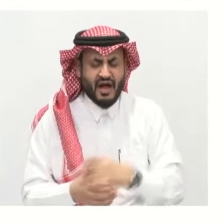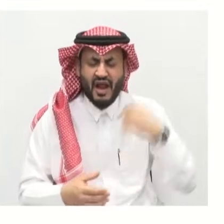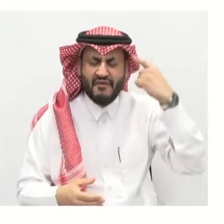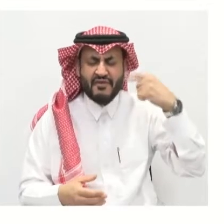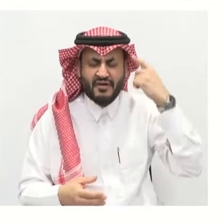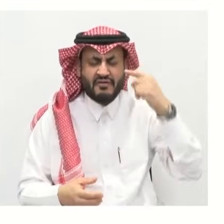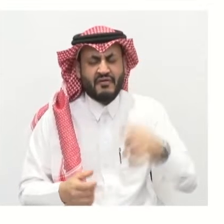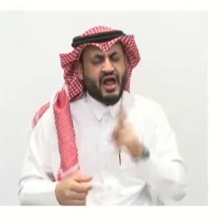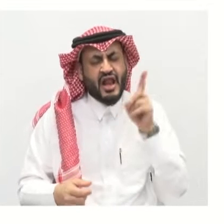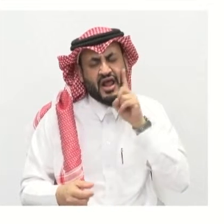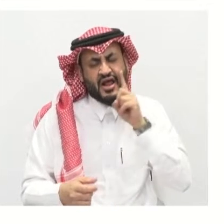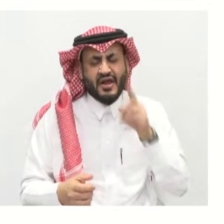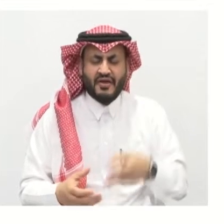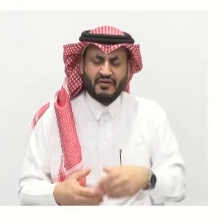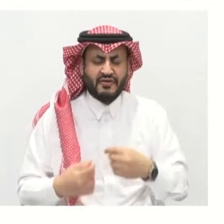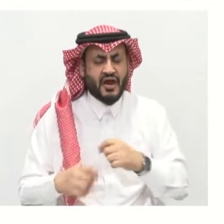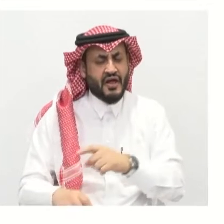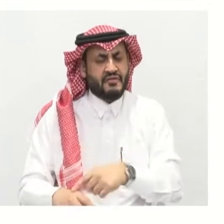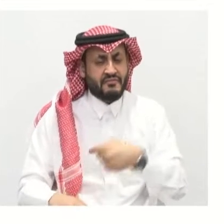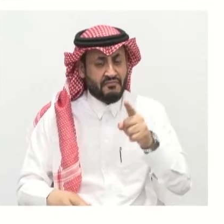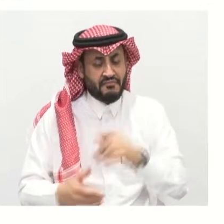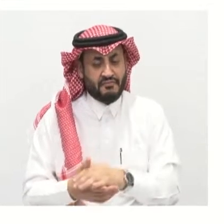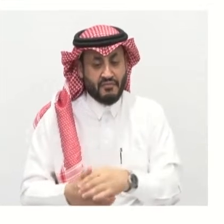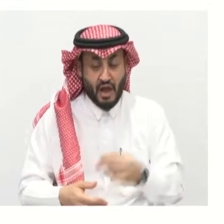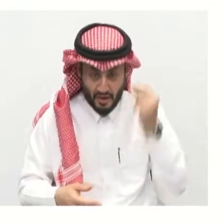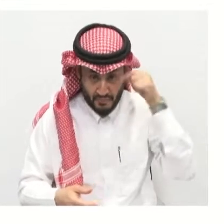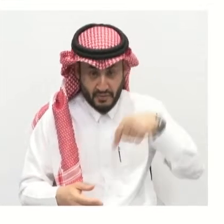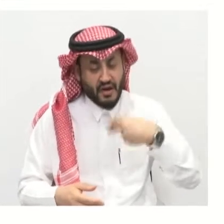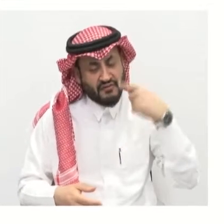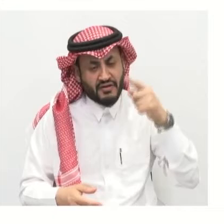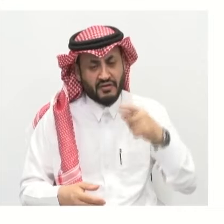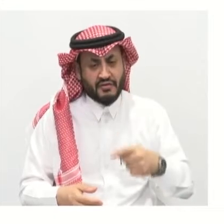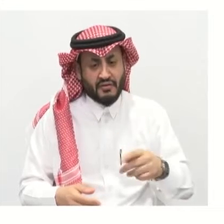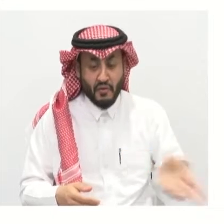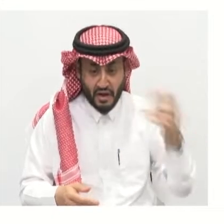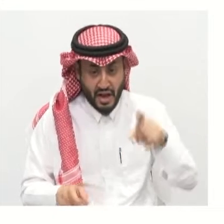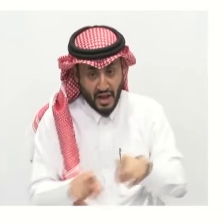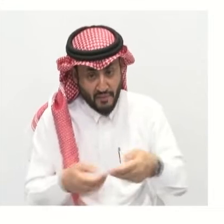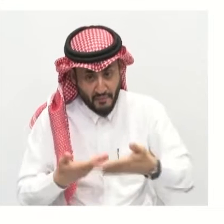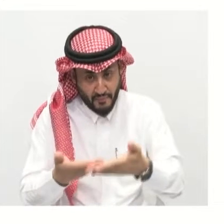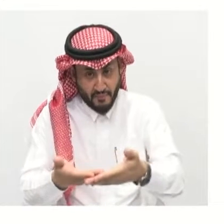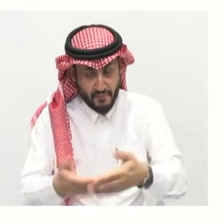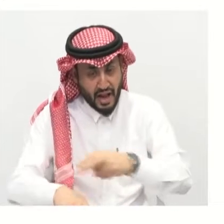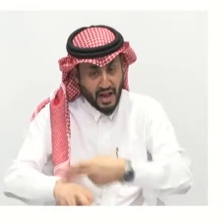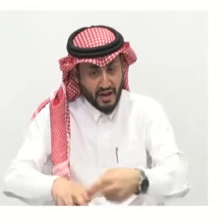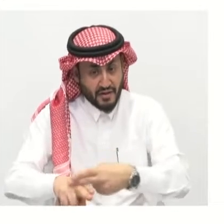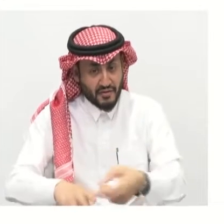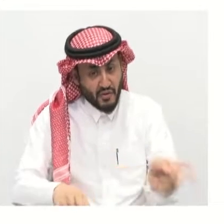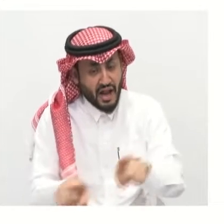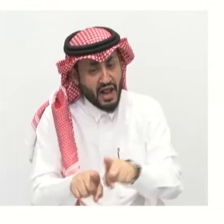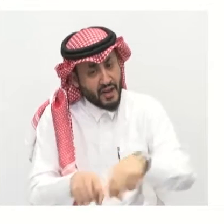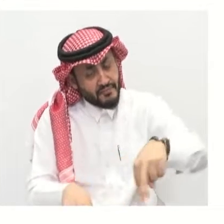my mom. I hope she's okay. I'm sure she's fine. Would you like to bring her chocolate? Yes. Would you like to come with